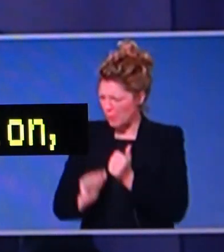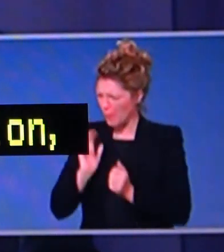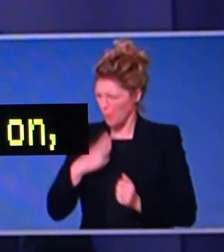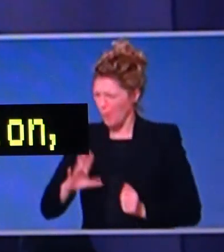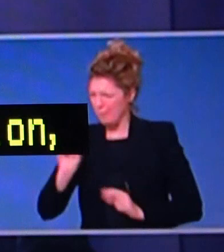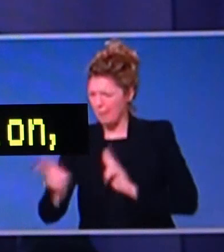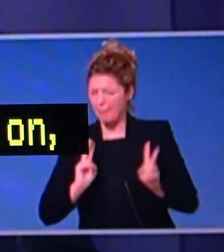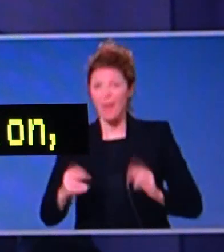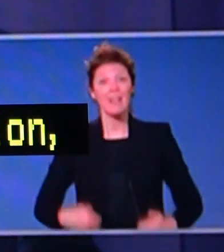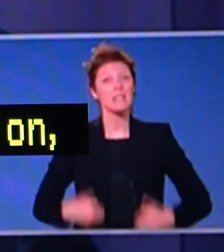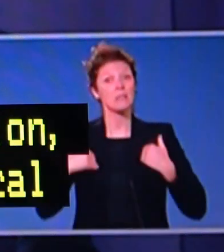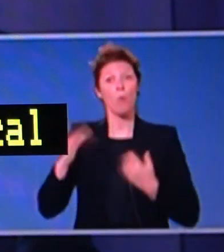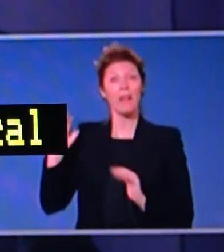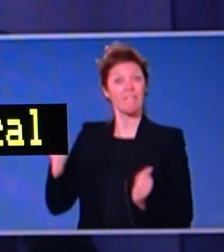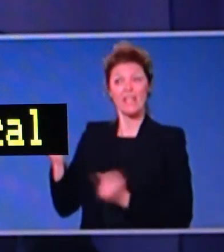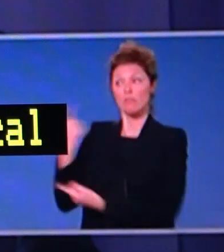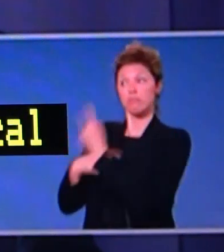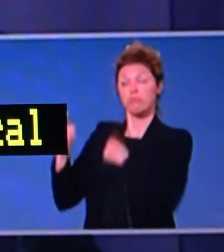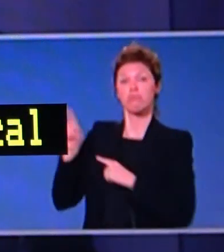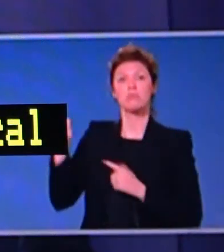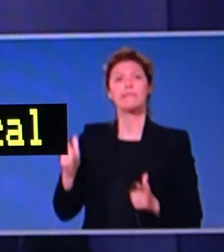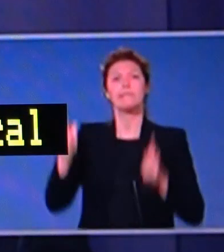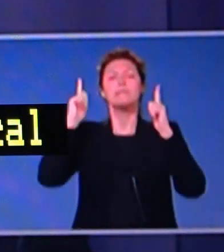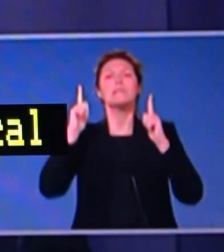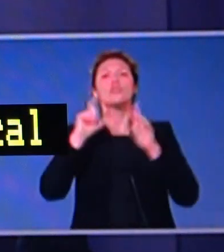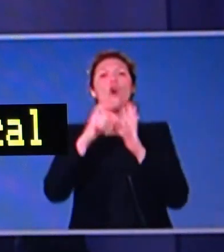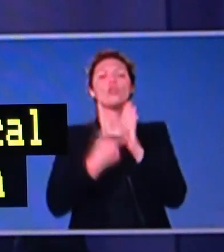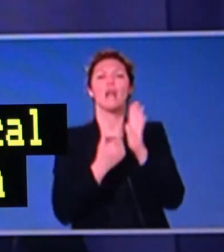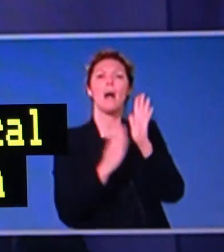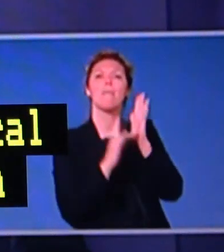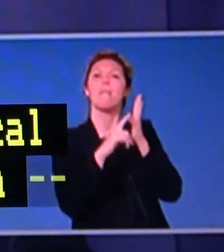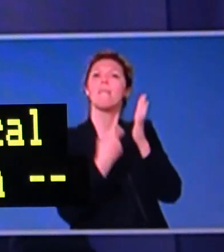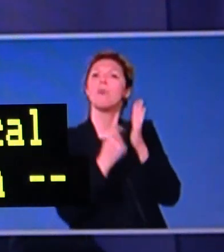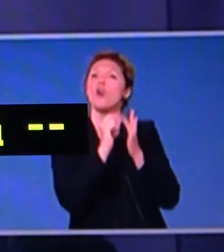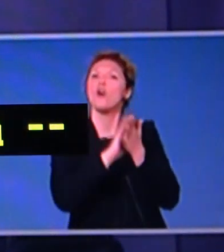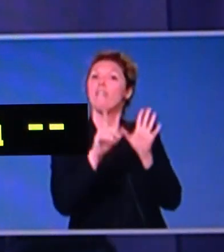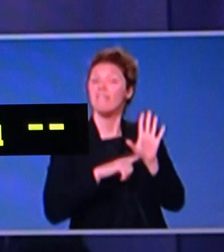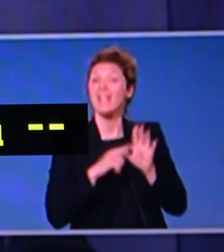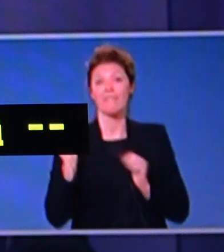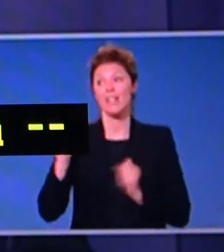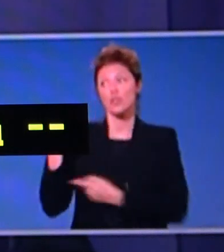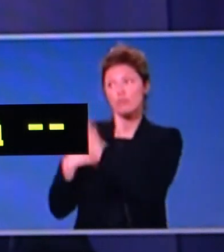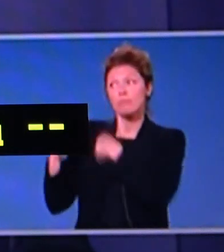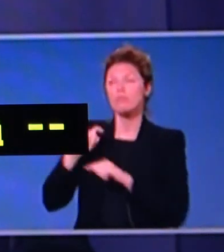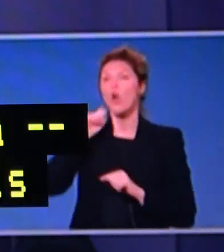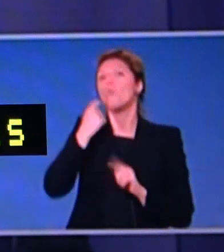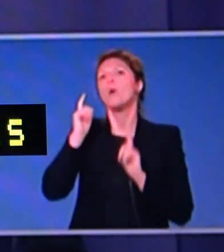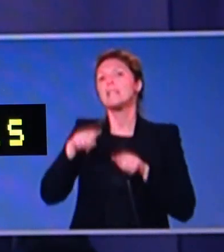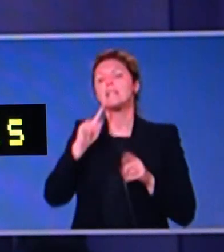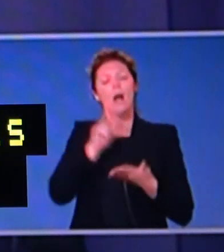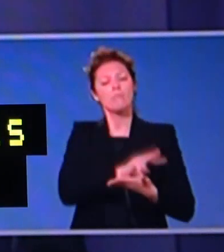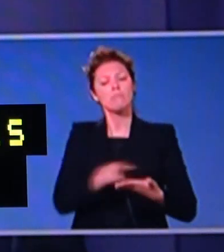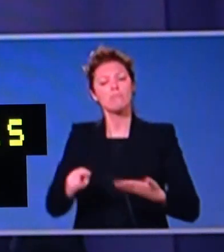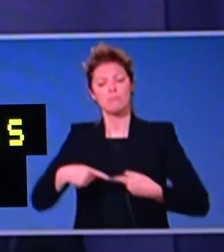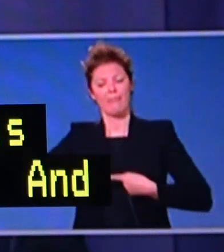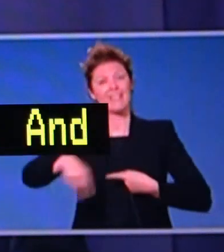from Professor Murphy, and we hope to make more progress on that for that to be able to be available for a first look by the National Cabinet